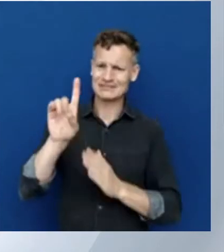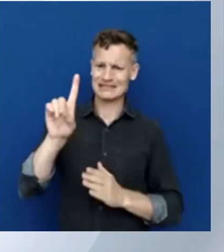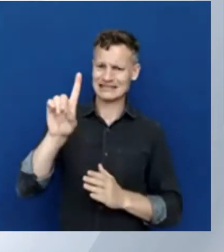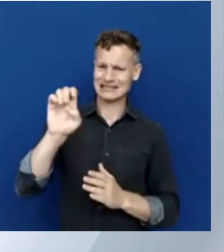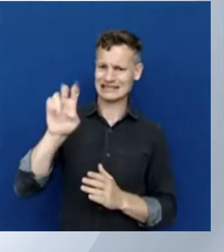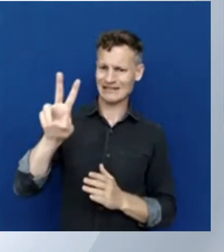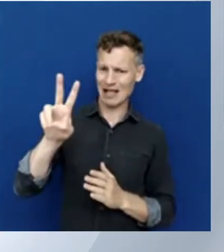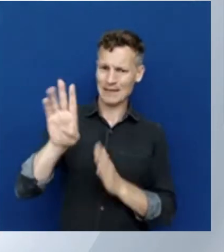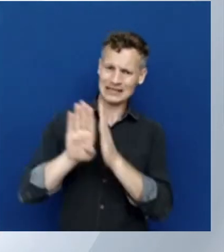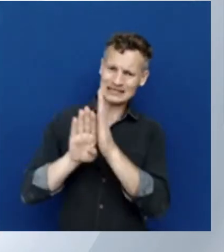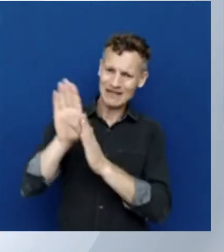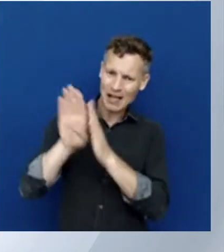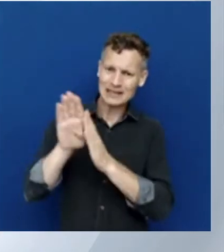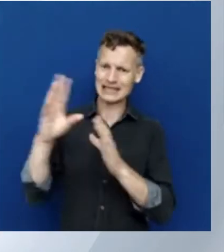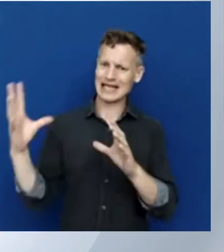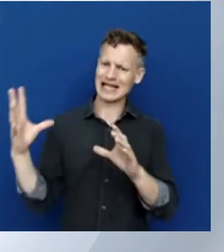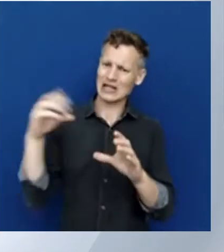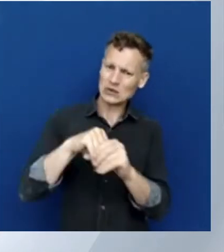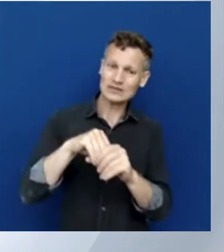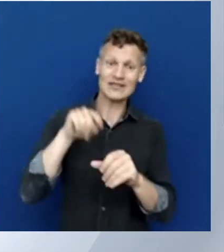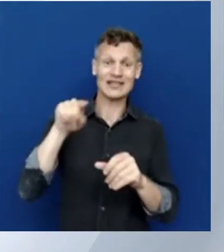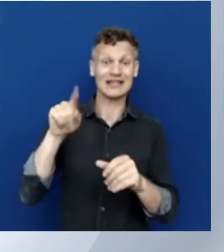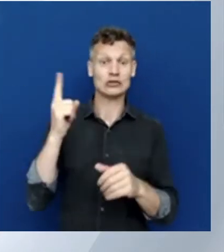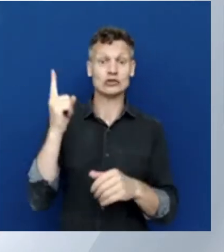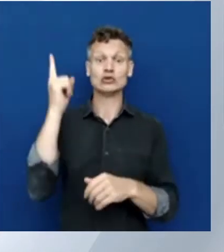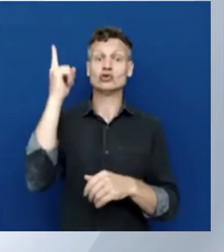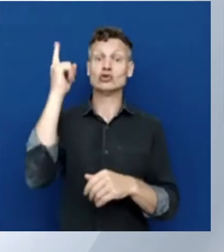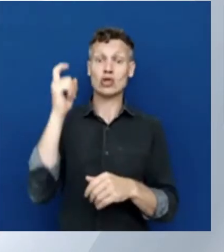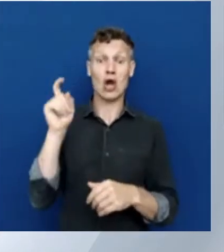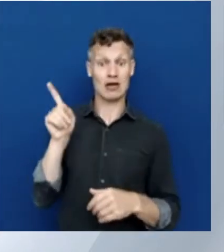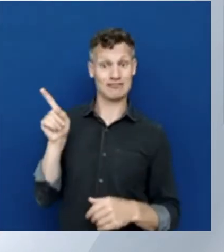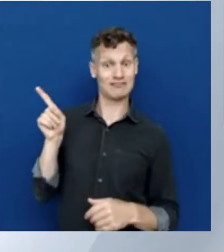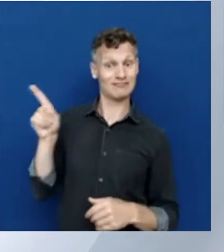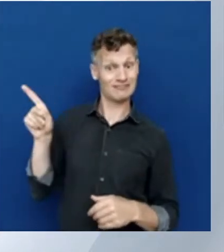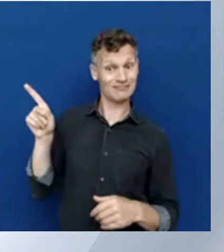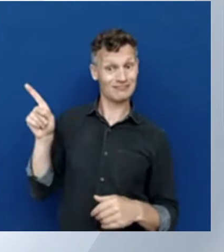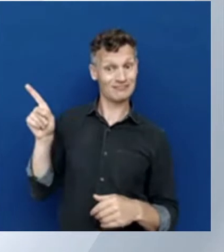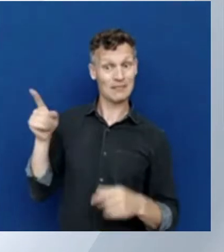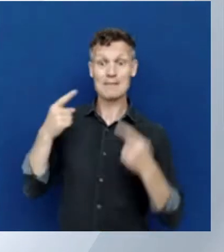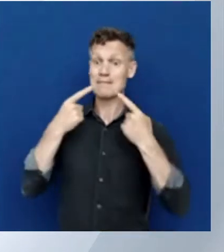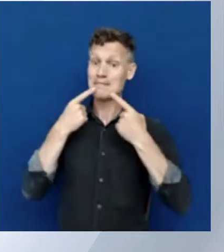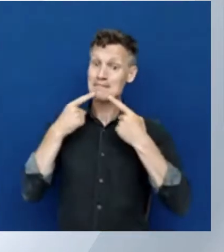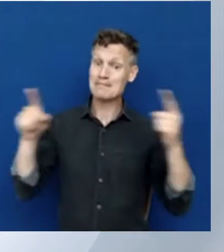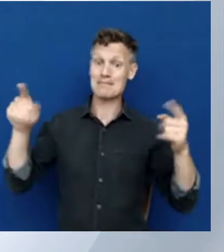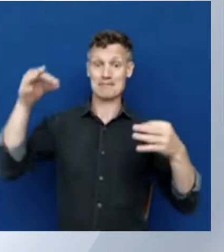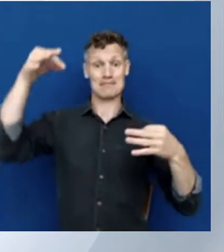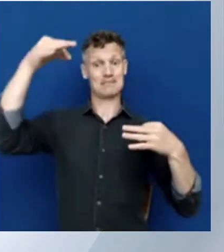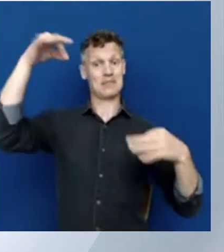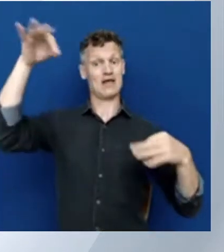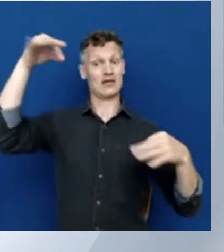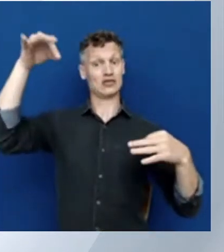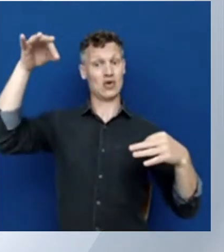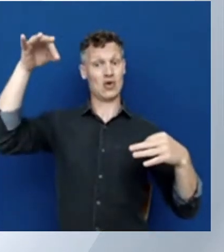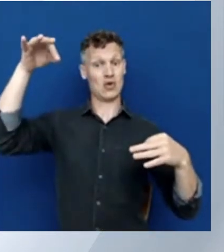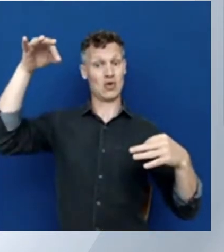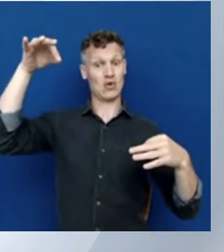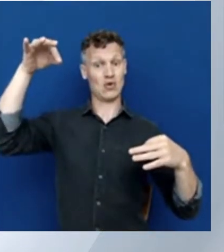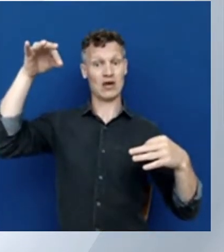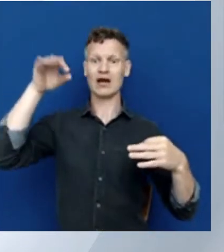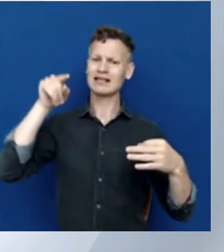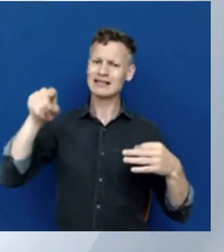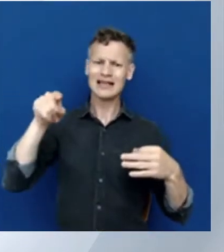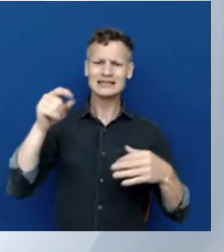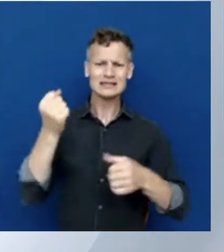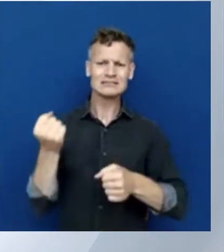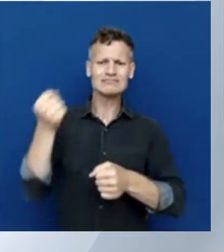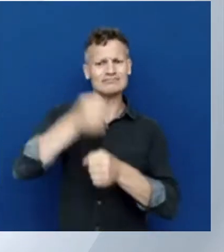the Manifesto for Agile Software Development, created in 2004 by really leads in our industry. And they said